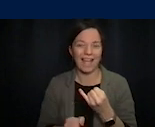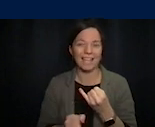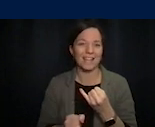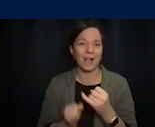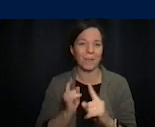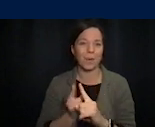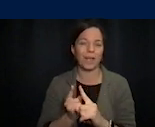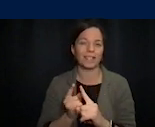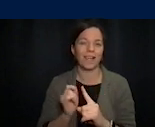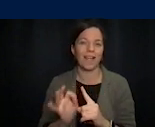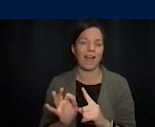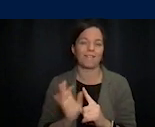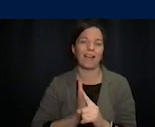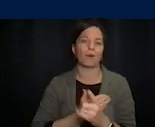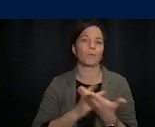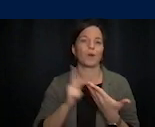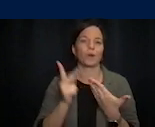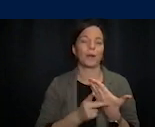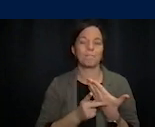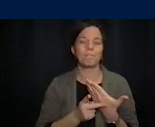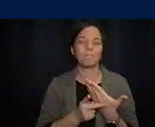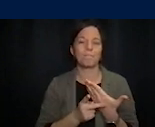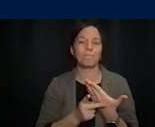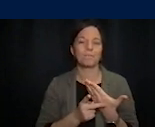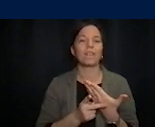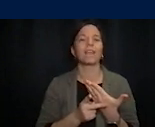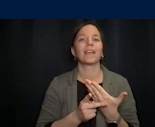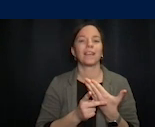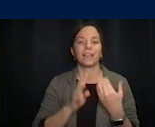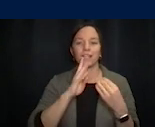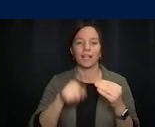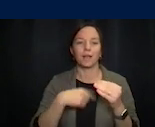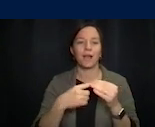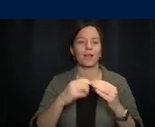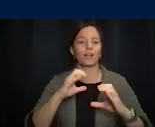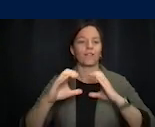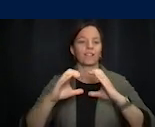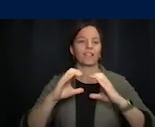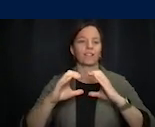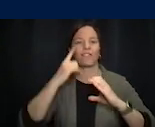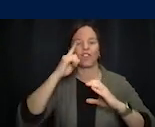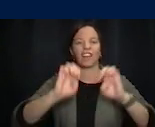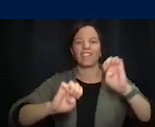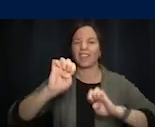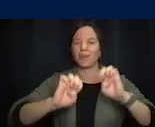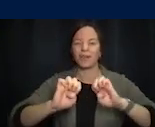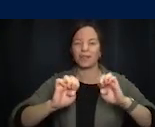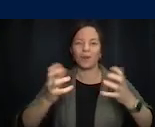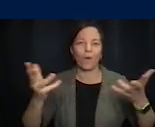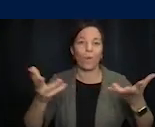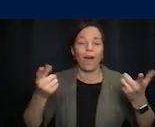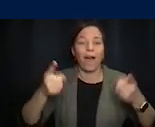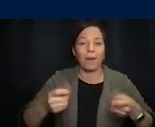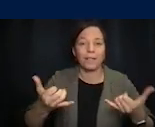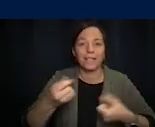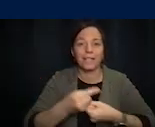point of our program. That would be a conversation about evaluation, about what happened today. We